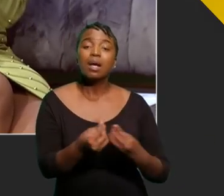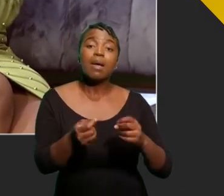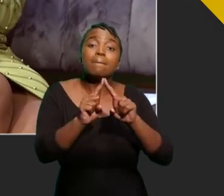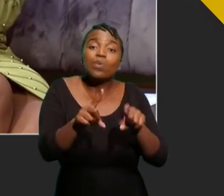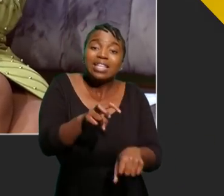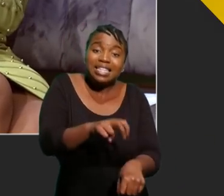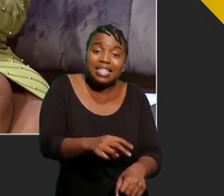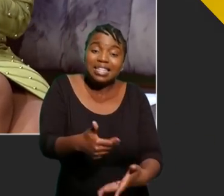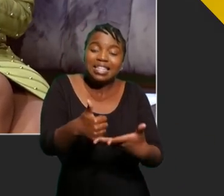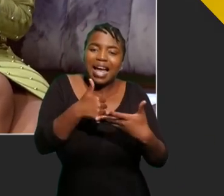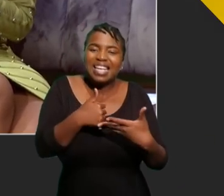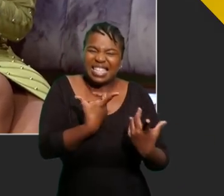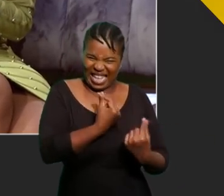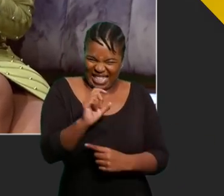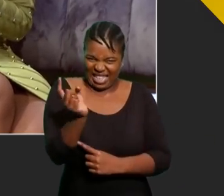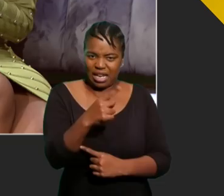need the assistance to understand.